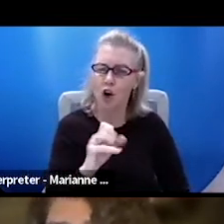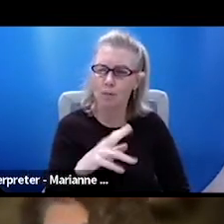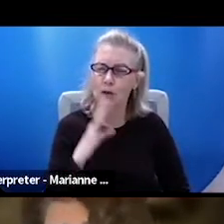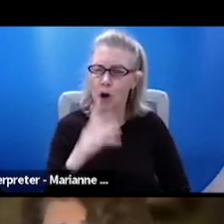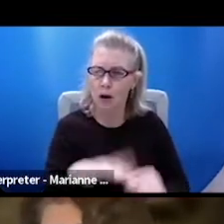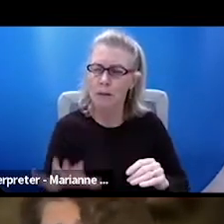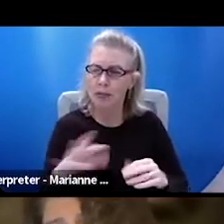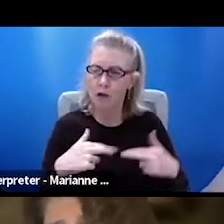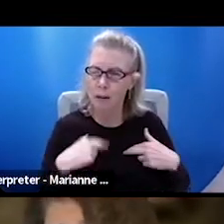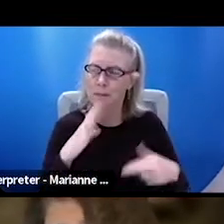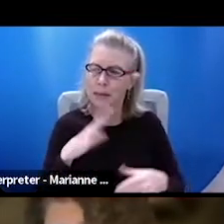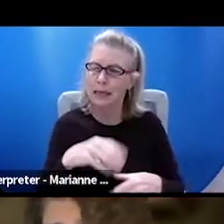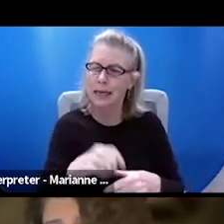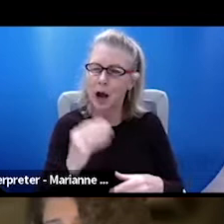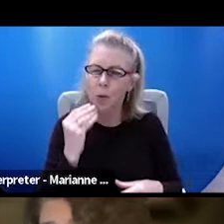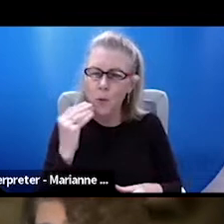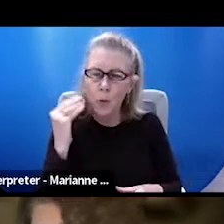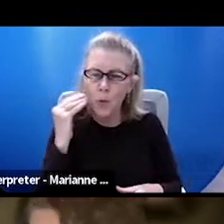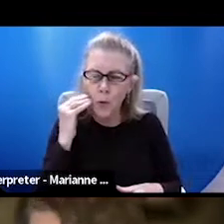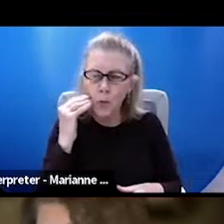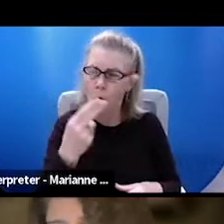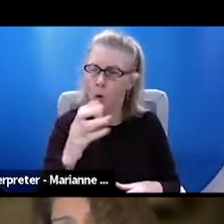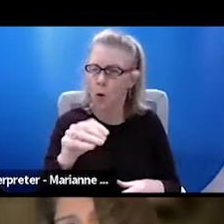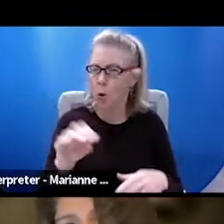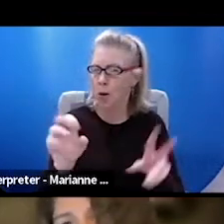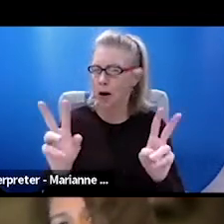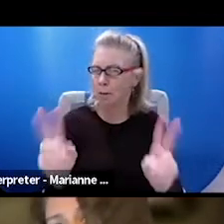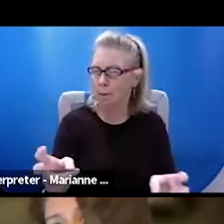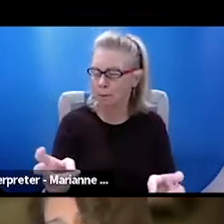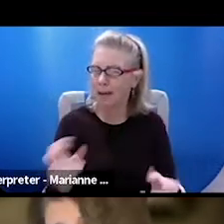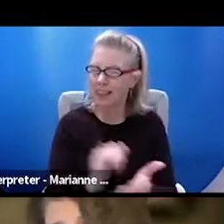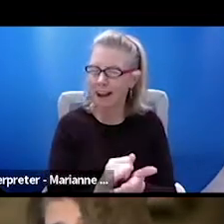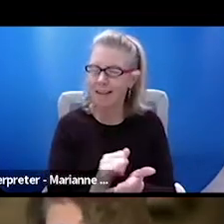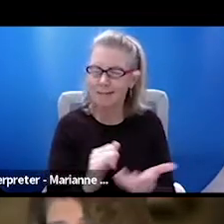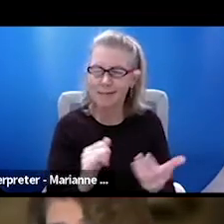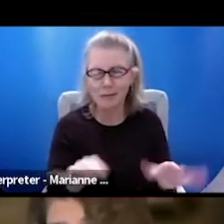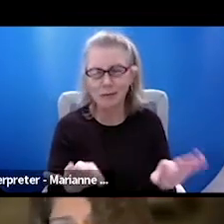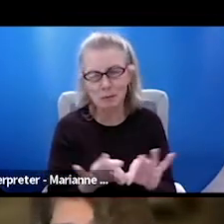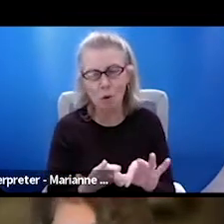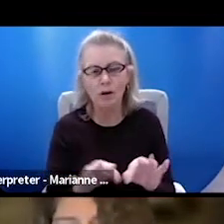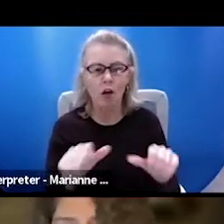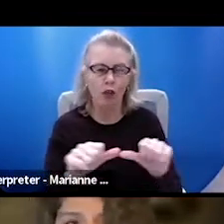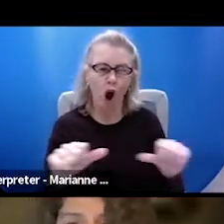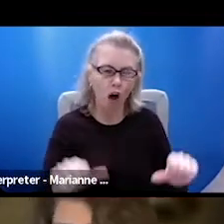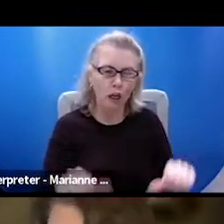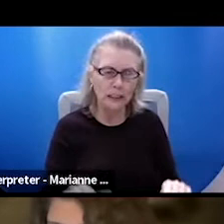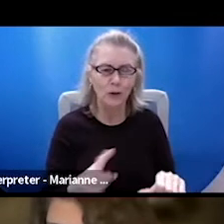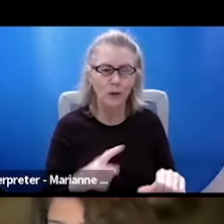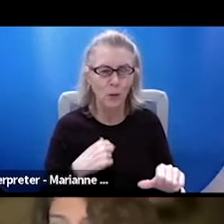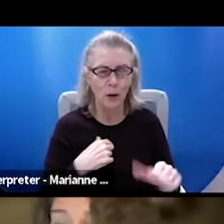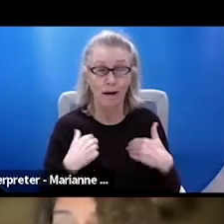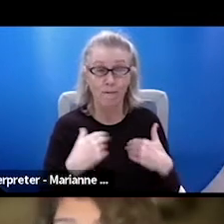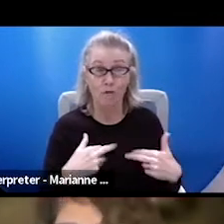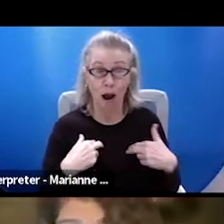in a home, because that's something, the architecture of the space in which we host our residency, the fact that it's